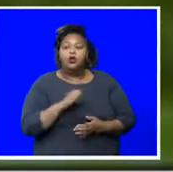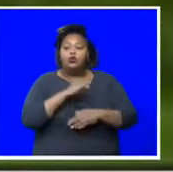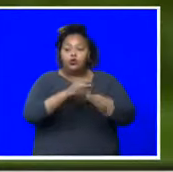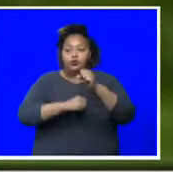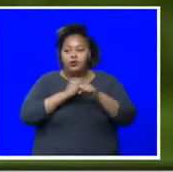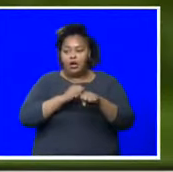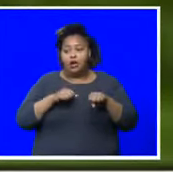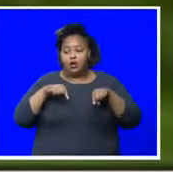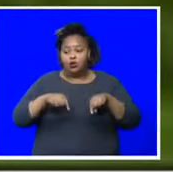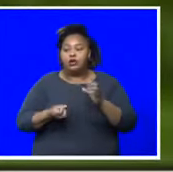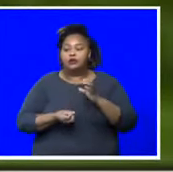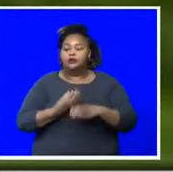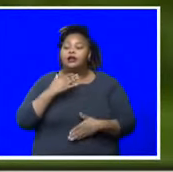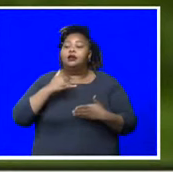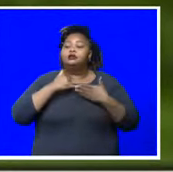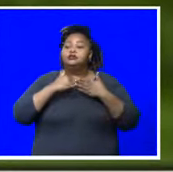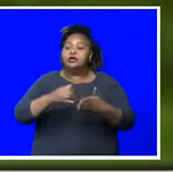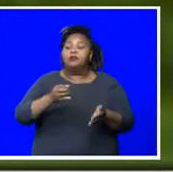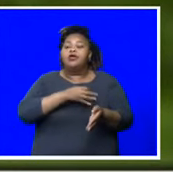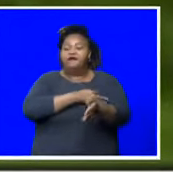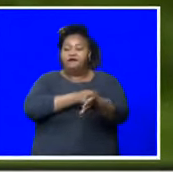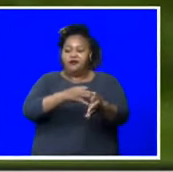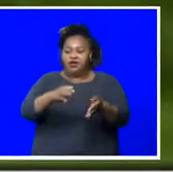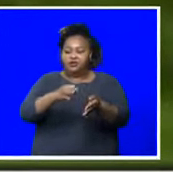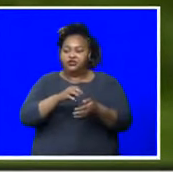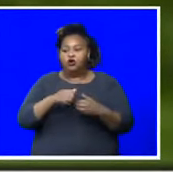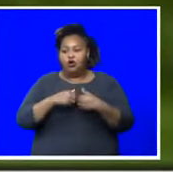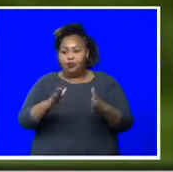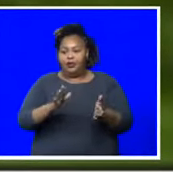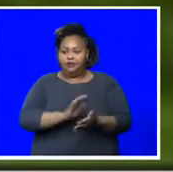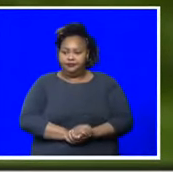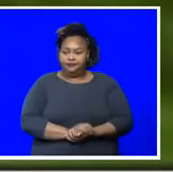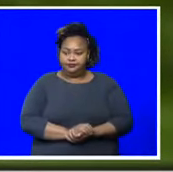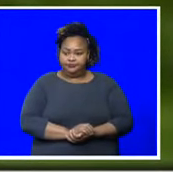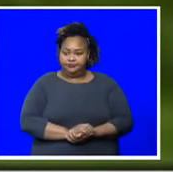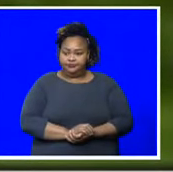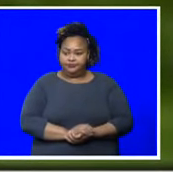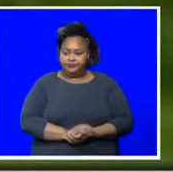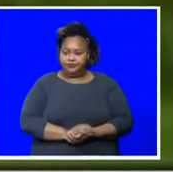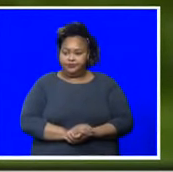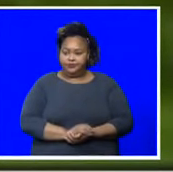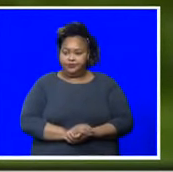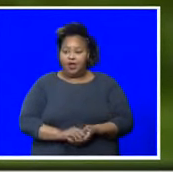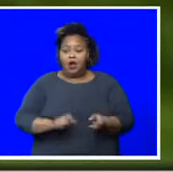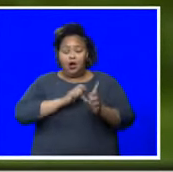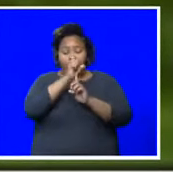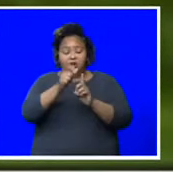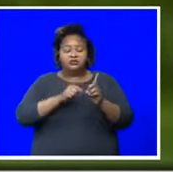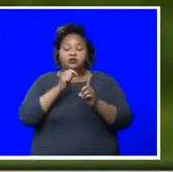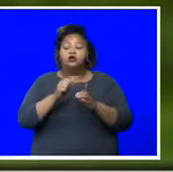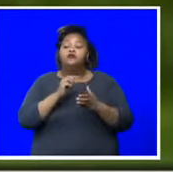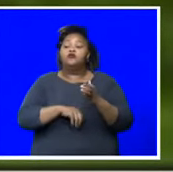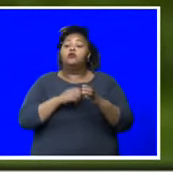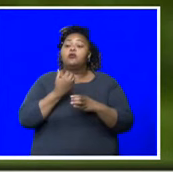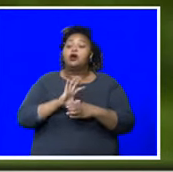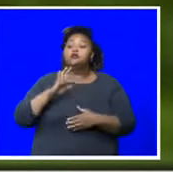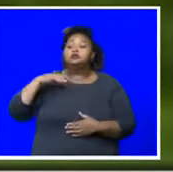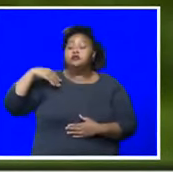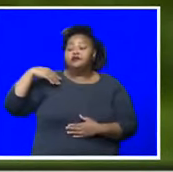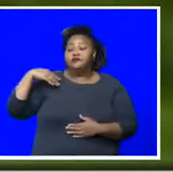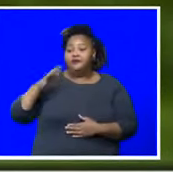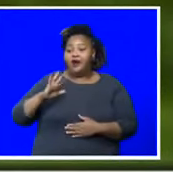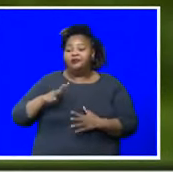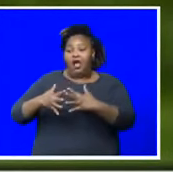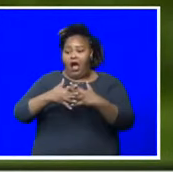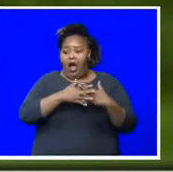losedulu. Emdlalweni wegalufa ngaphasi kwenzebe ye-Wells Fargo Championship Max Homa lowatelele uveni laseMelika sewuphakamise le